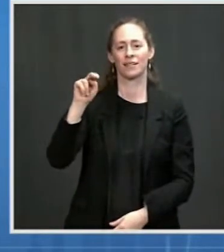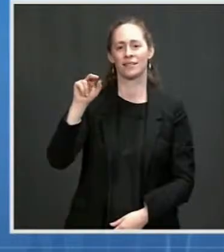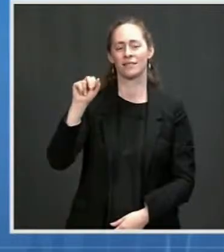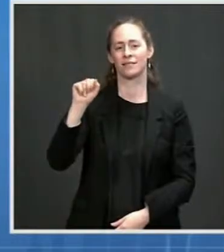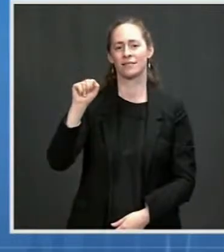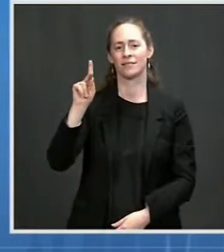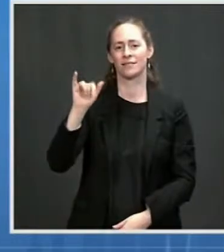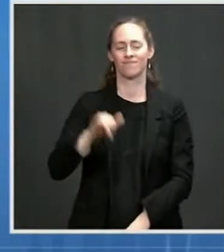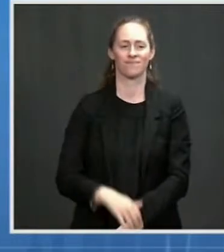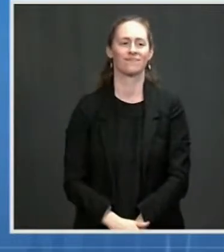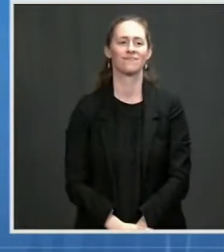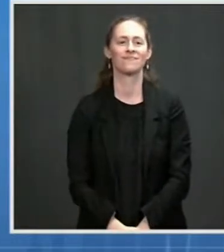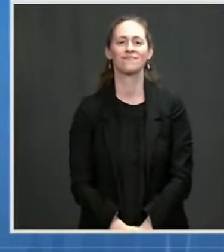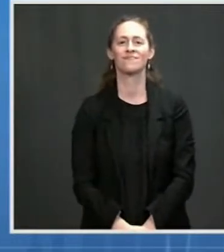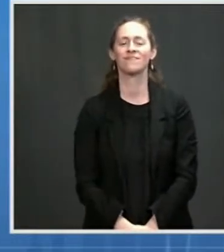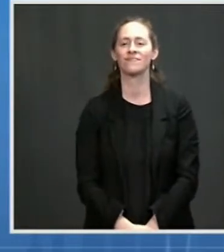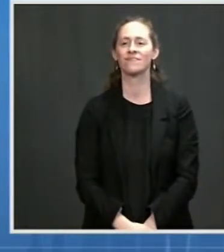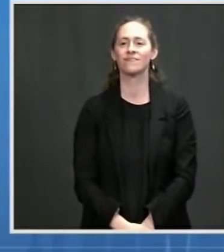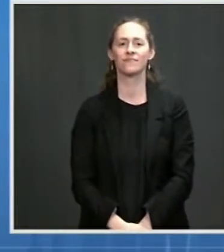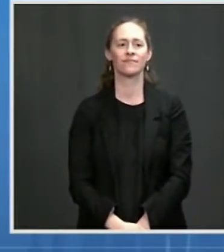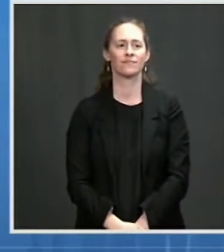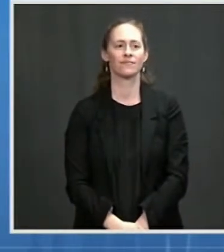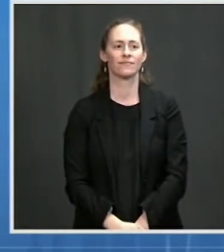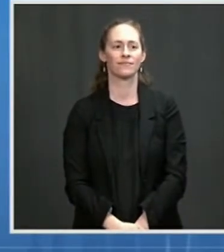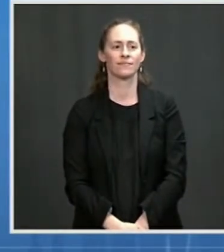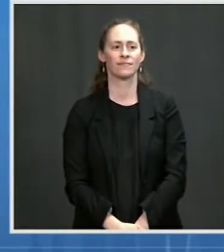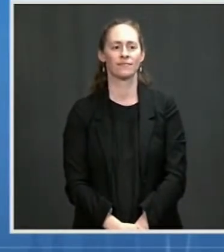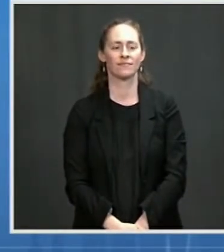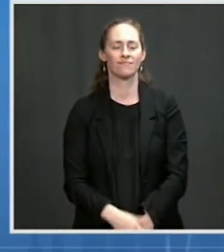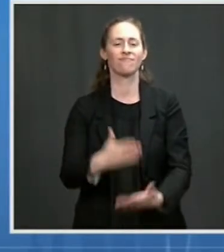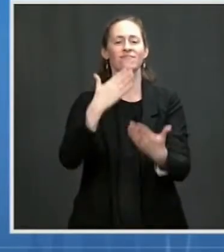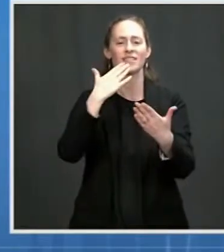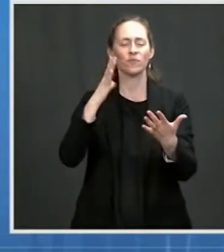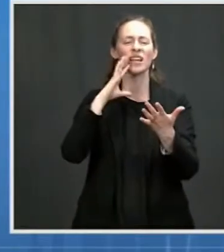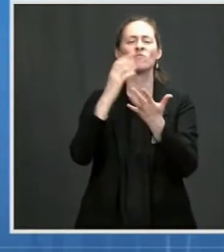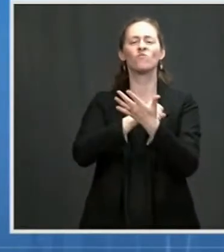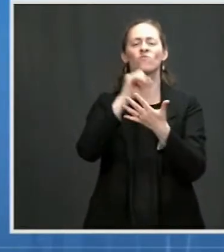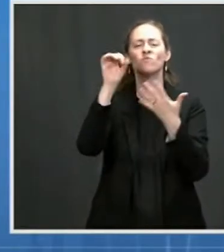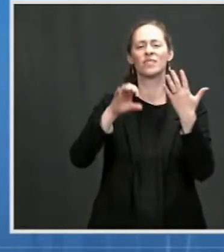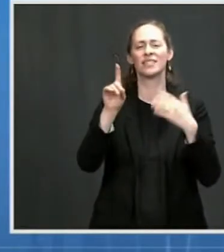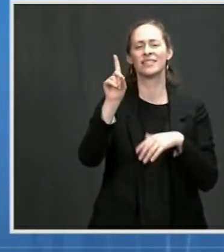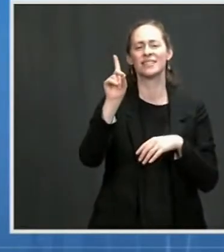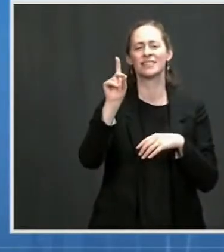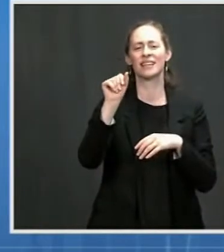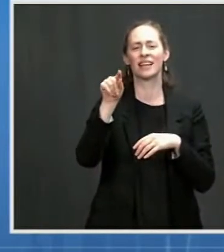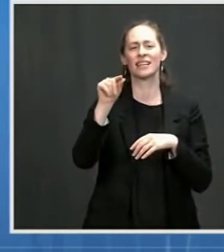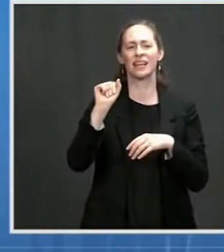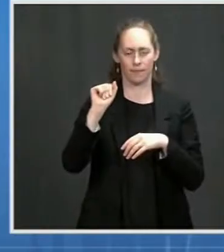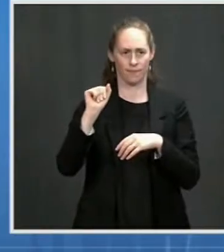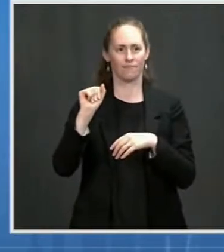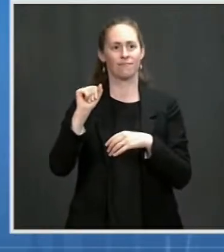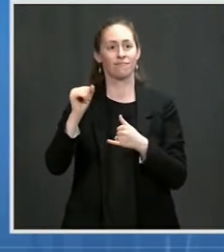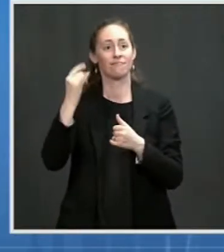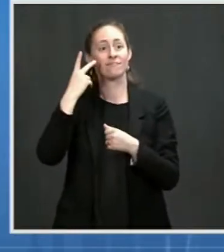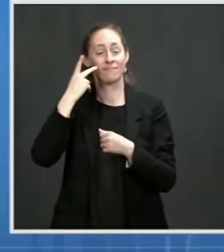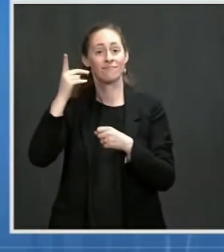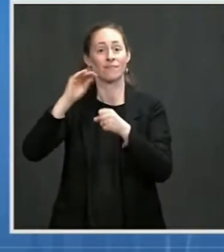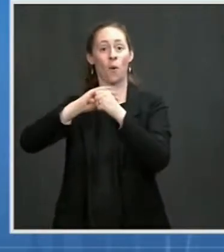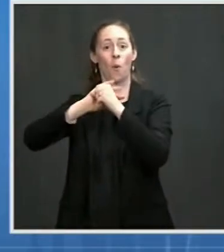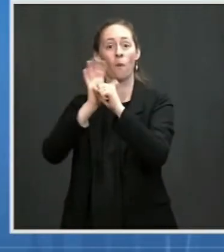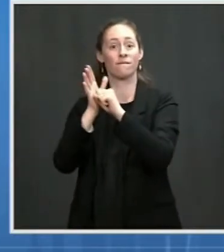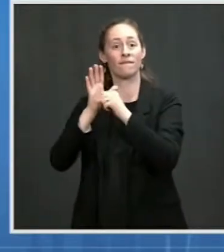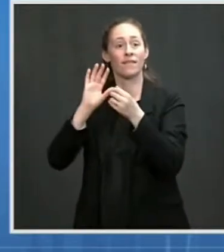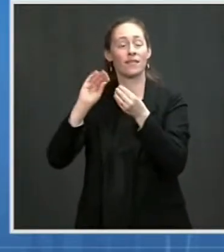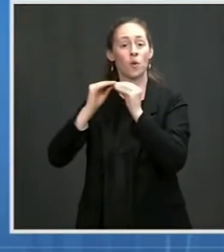Good afternoon. Let's begin with an overview of the data. We continue to see decreases in the COVID-19 cases nationwide.